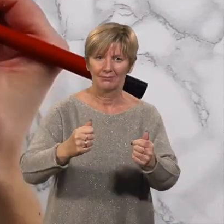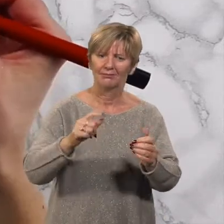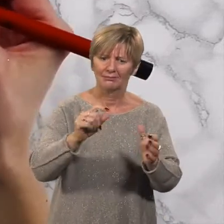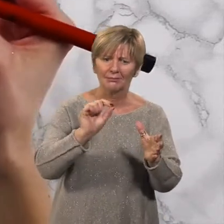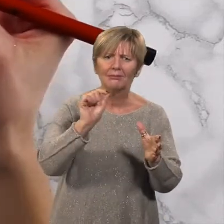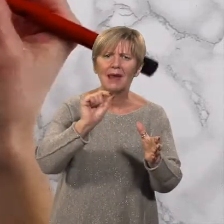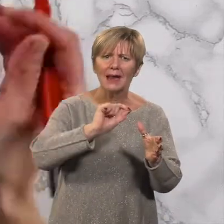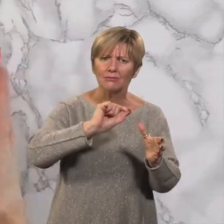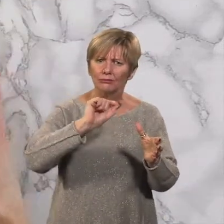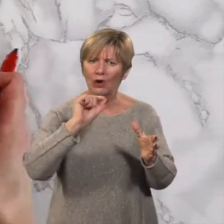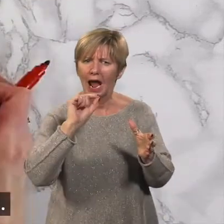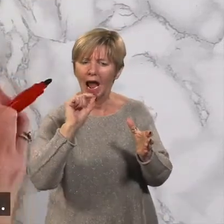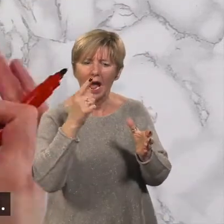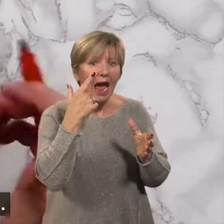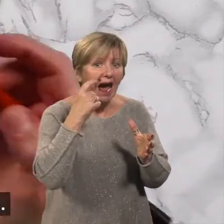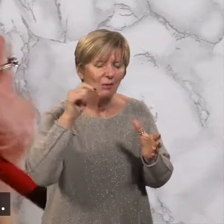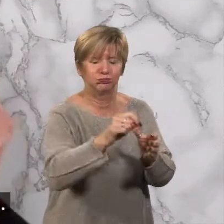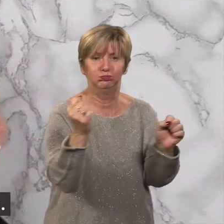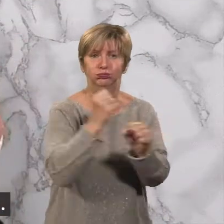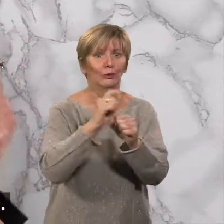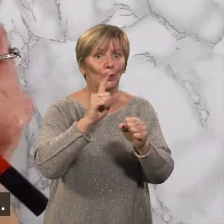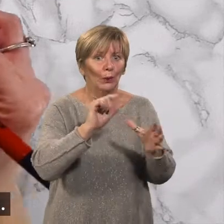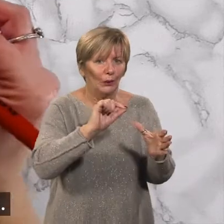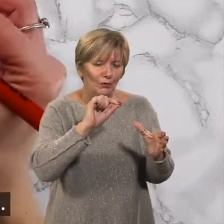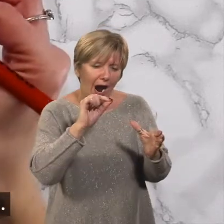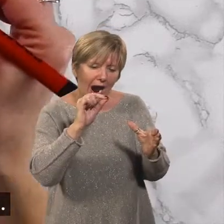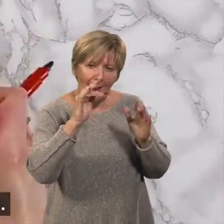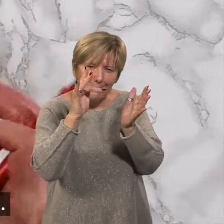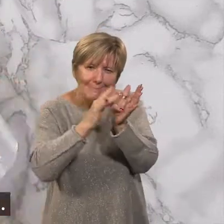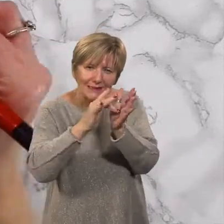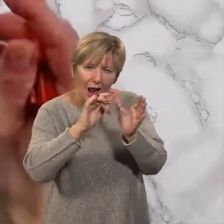marker, carefully draw a line all the way around the middle of your balloon.